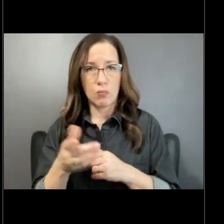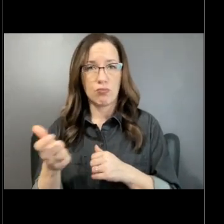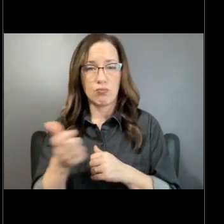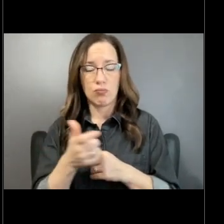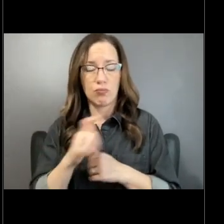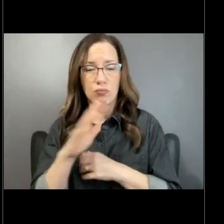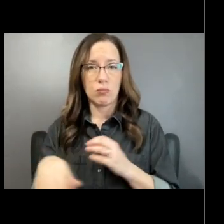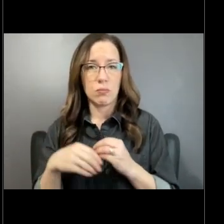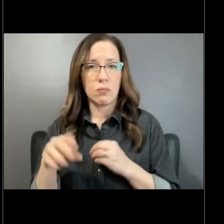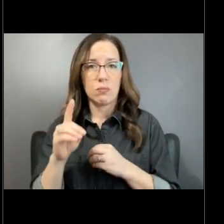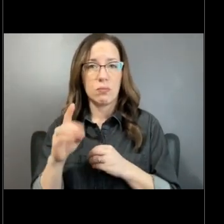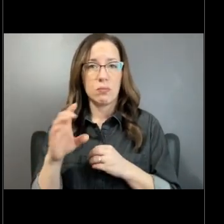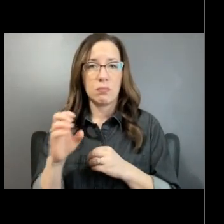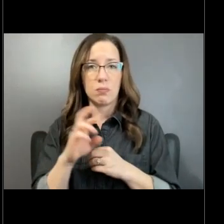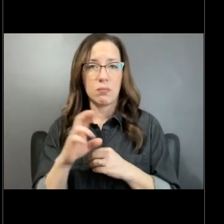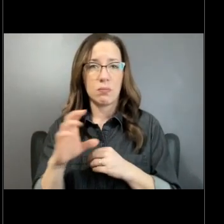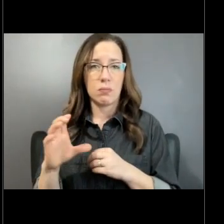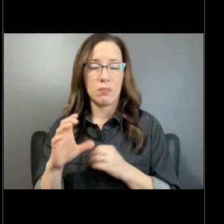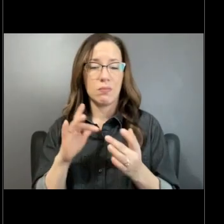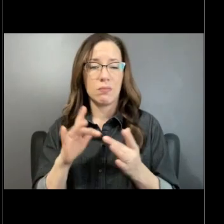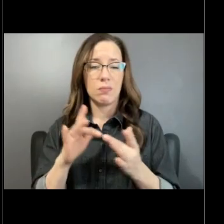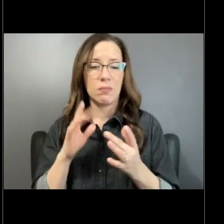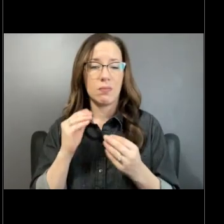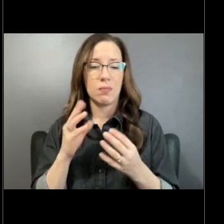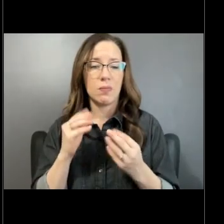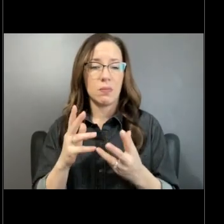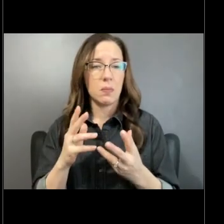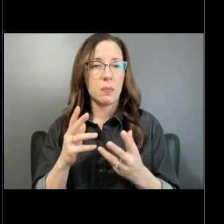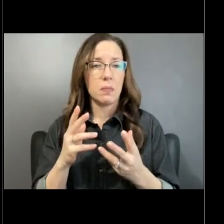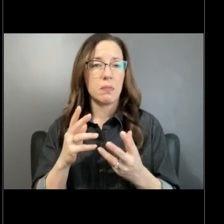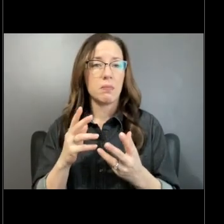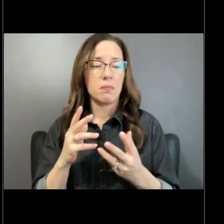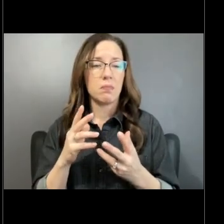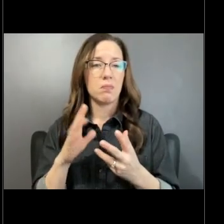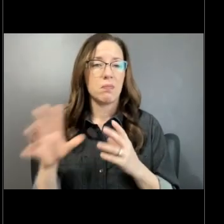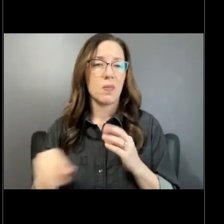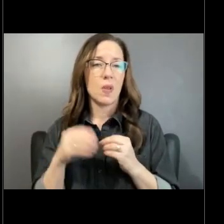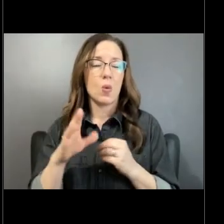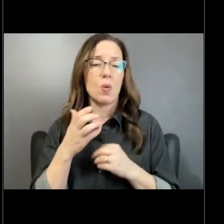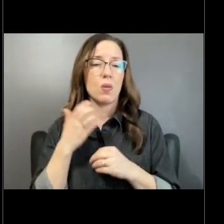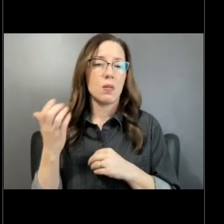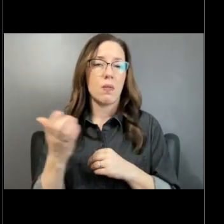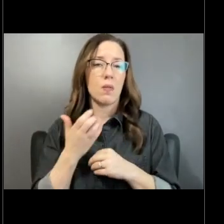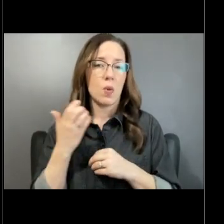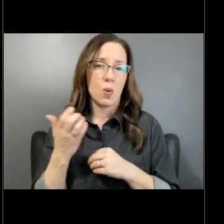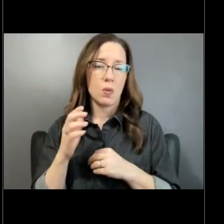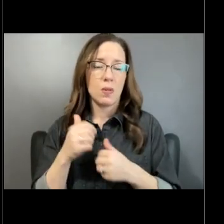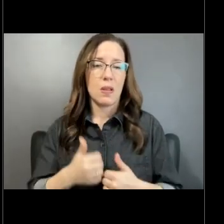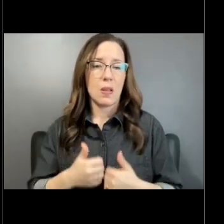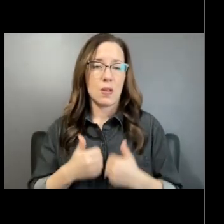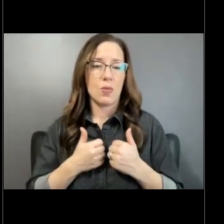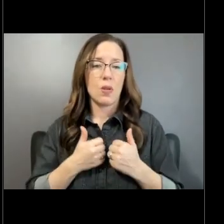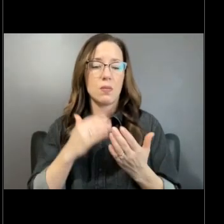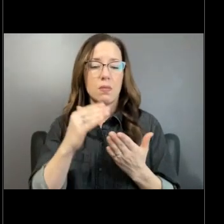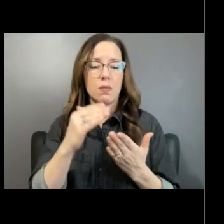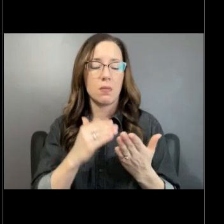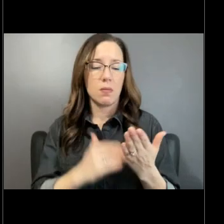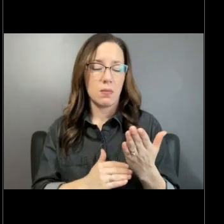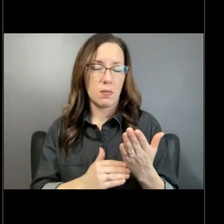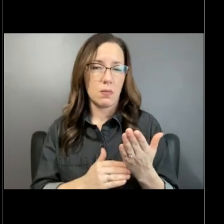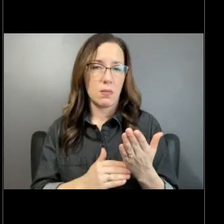the DCRC's contact information to your cell phone's address book.